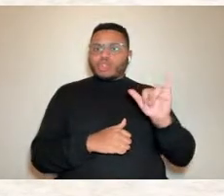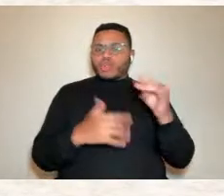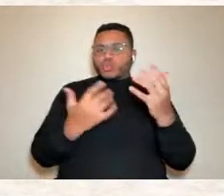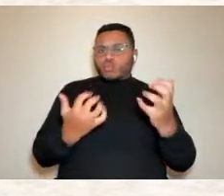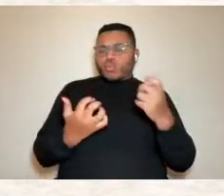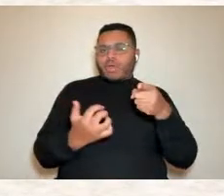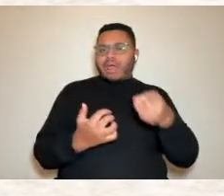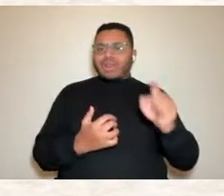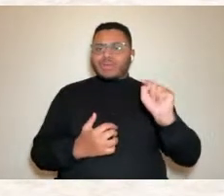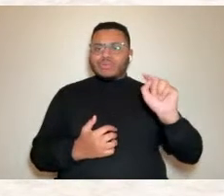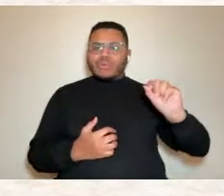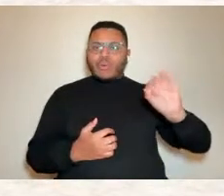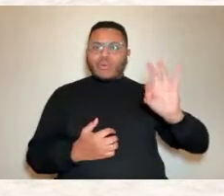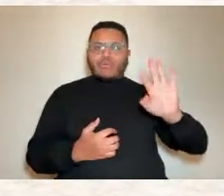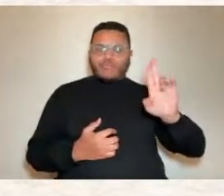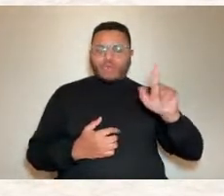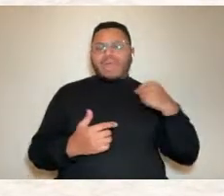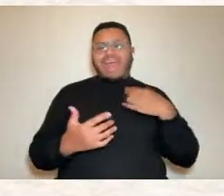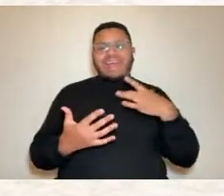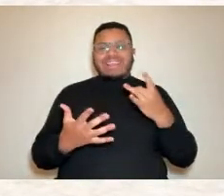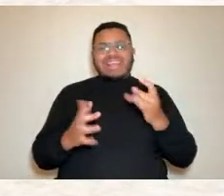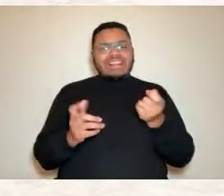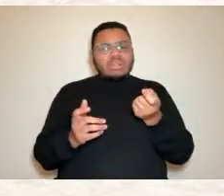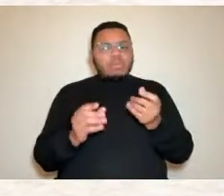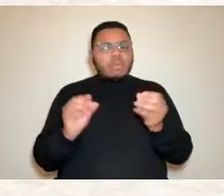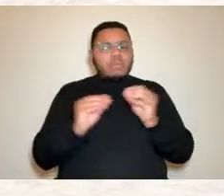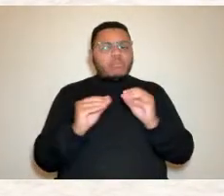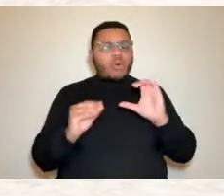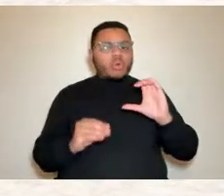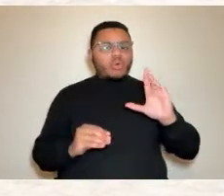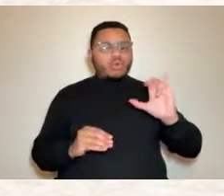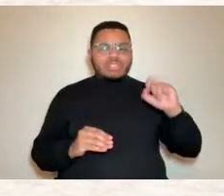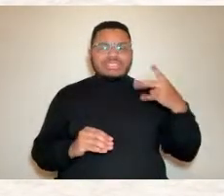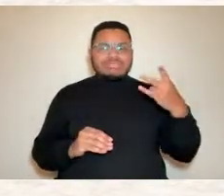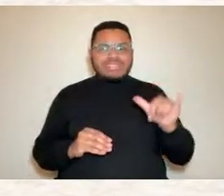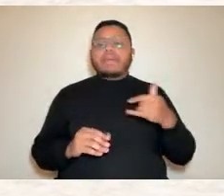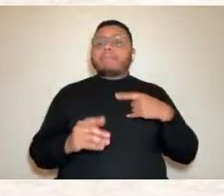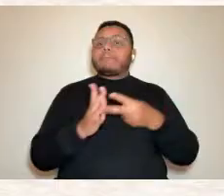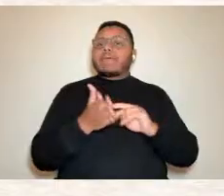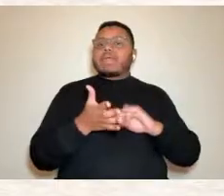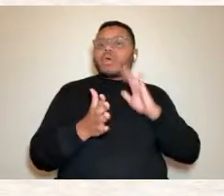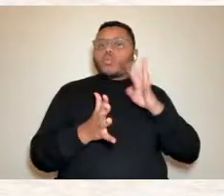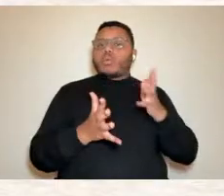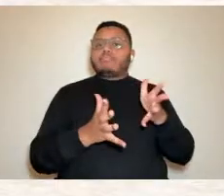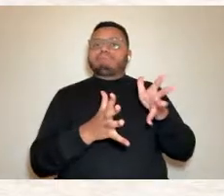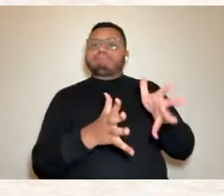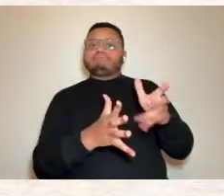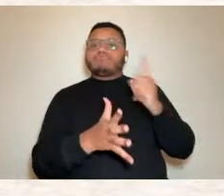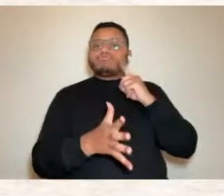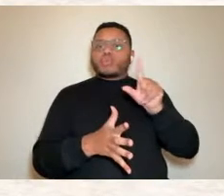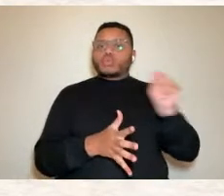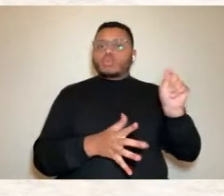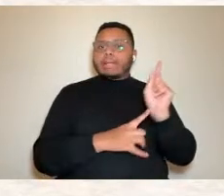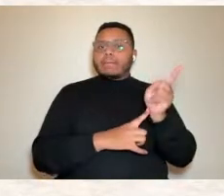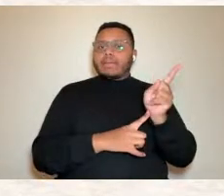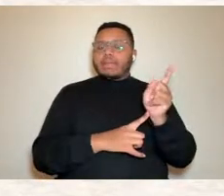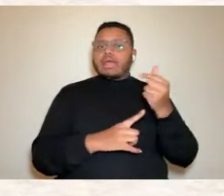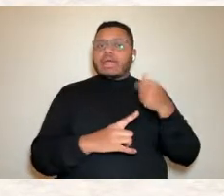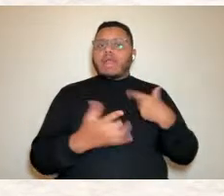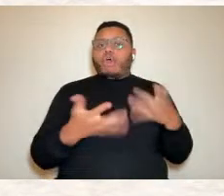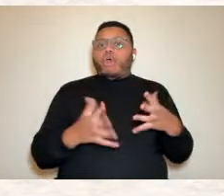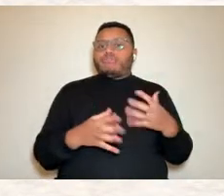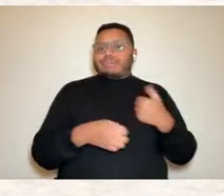I like it crispier, so I left it in for I'll be leaving it in for 20 minutes. And I pre-made